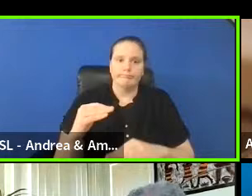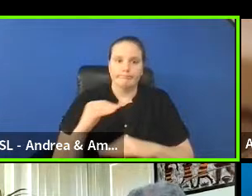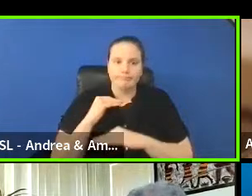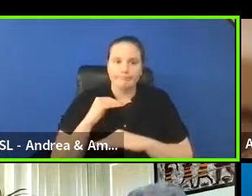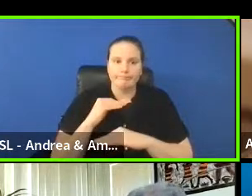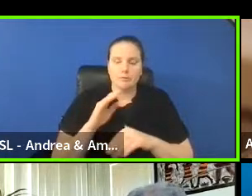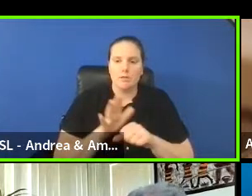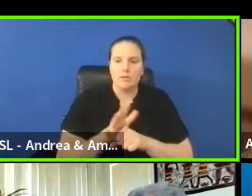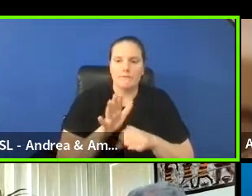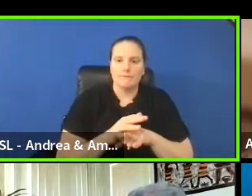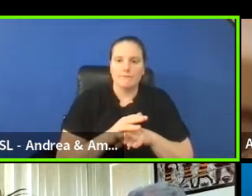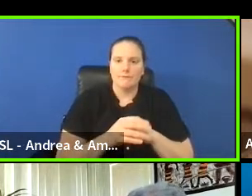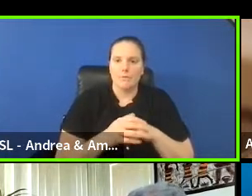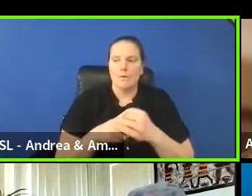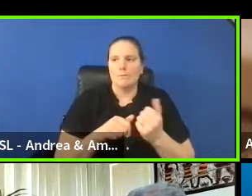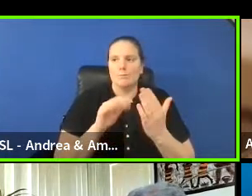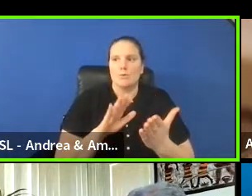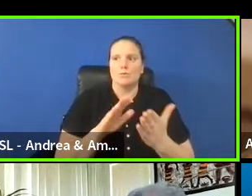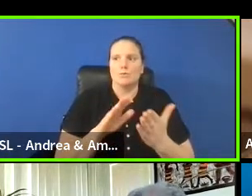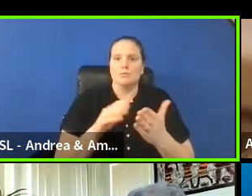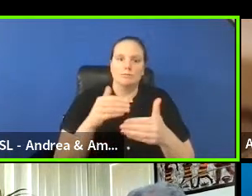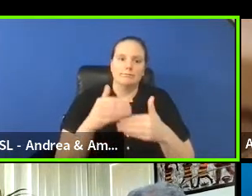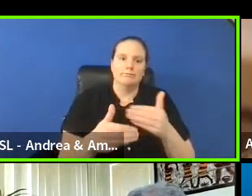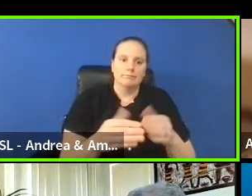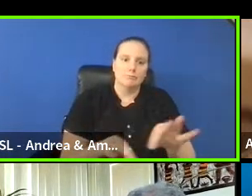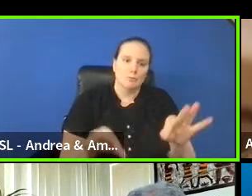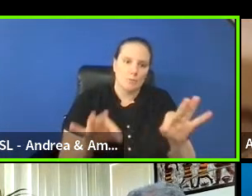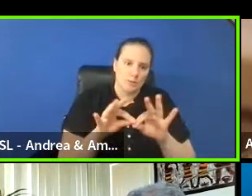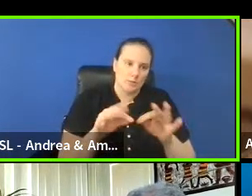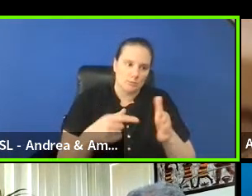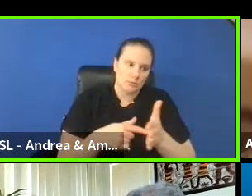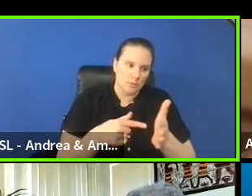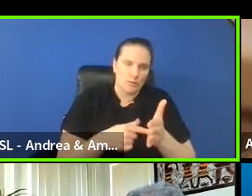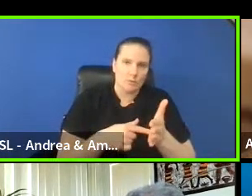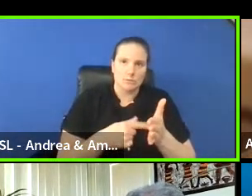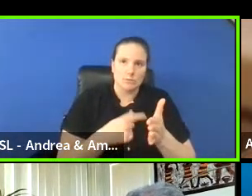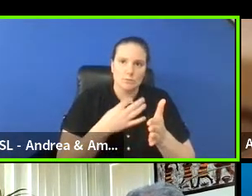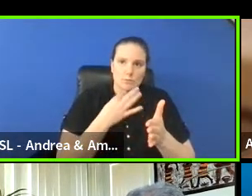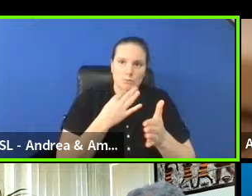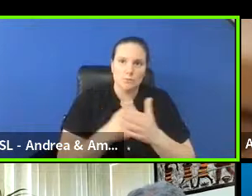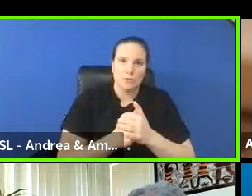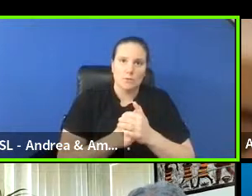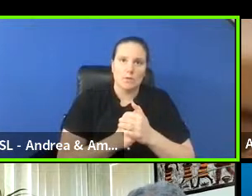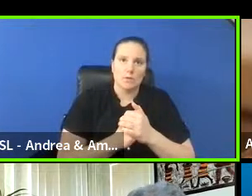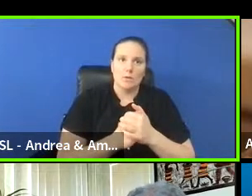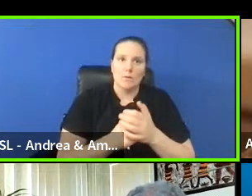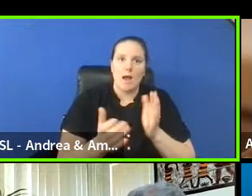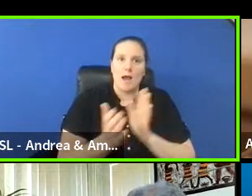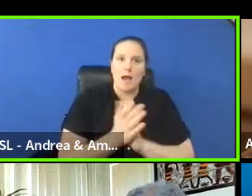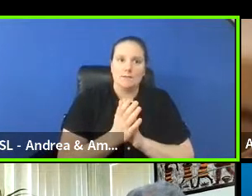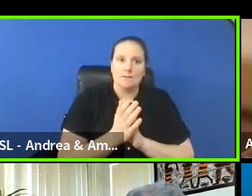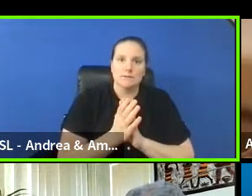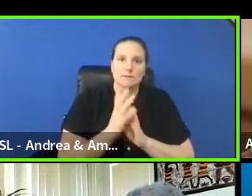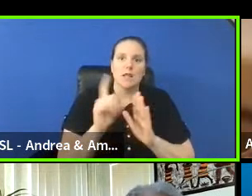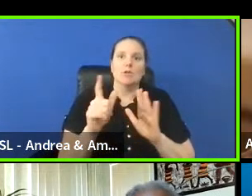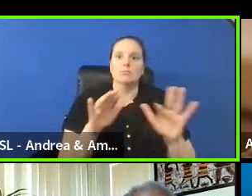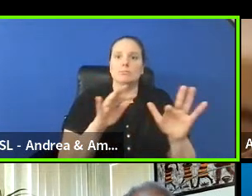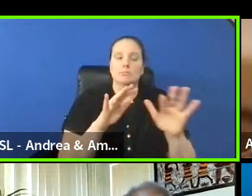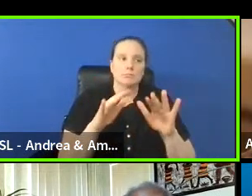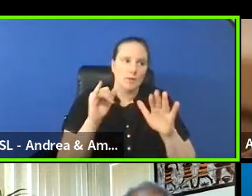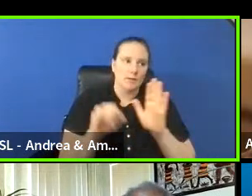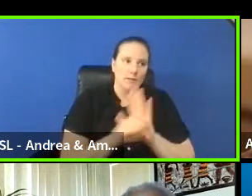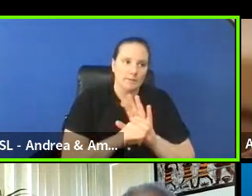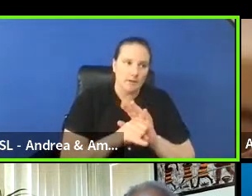we approach the really critical deadlines. And so I will be putting some asks out about identifying